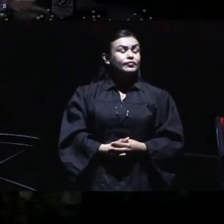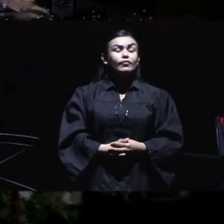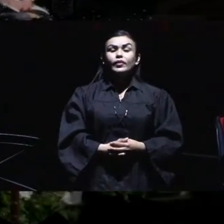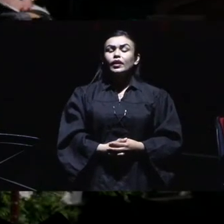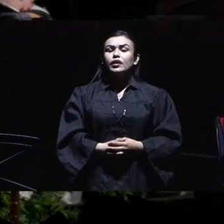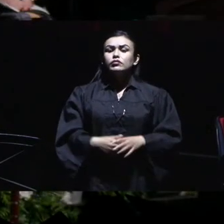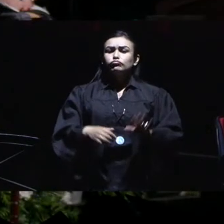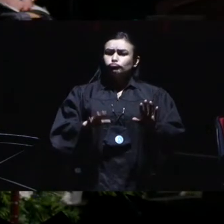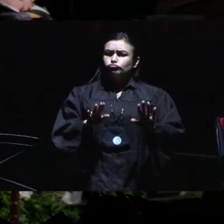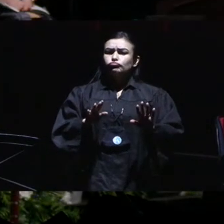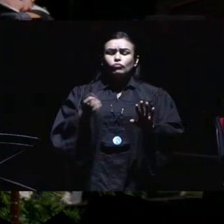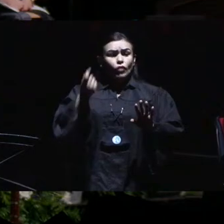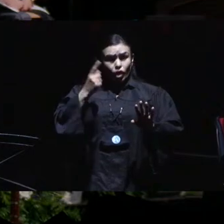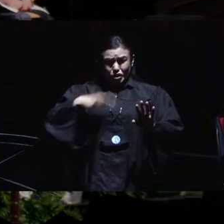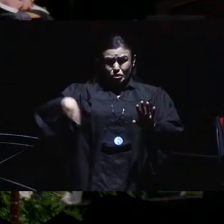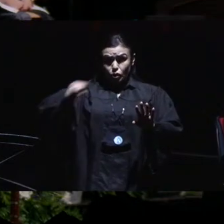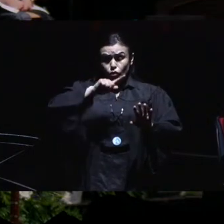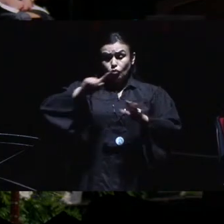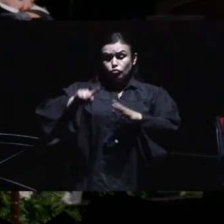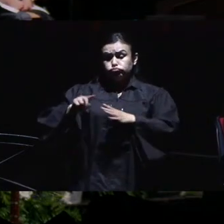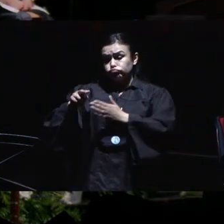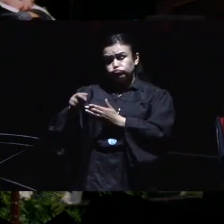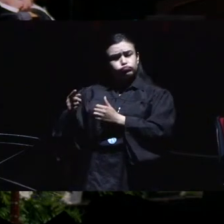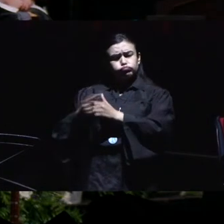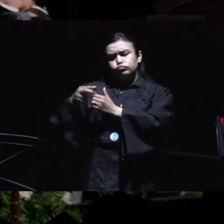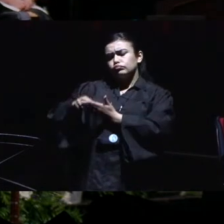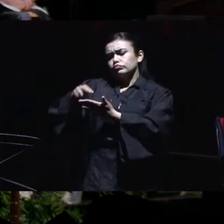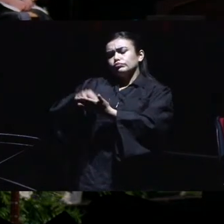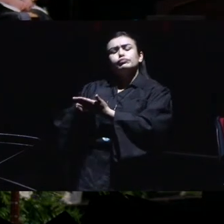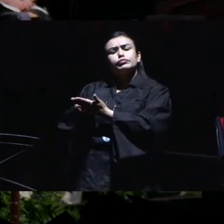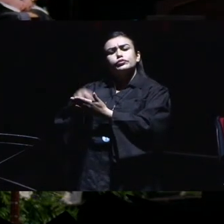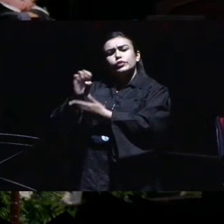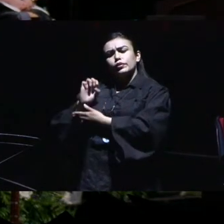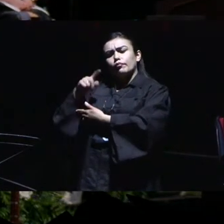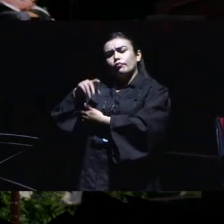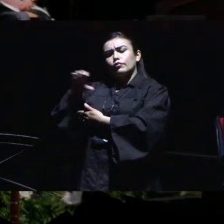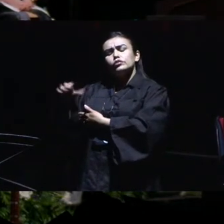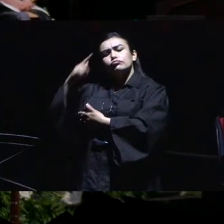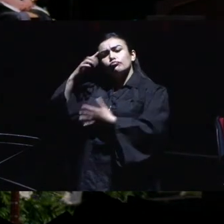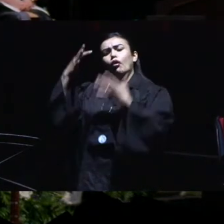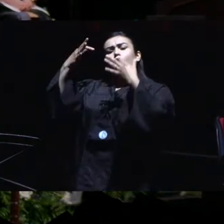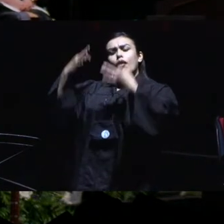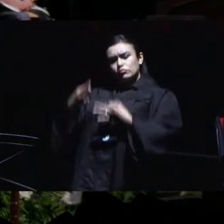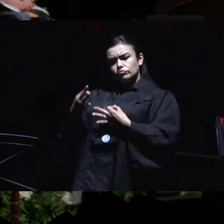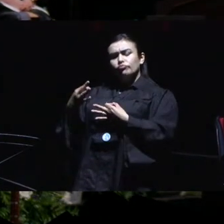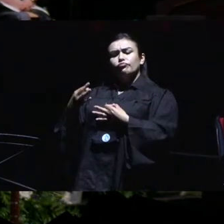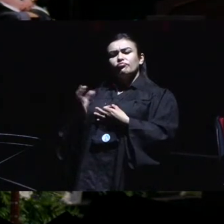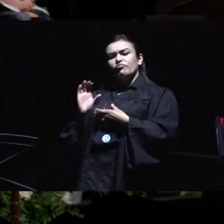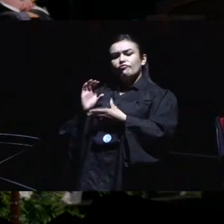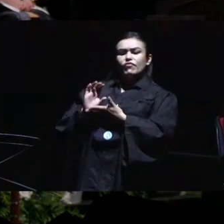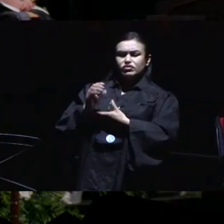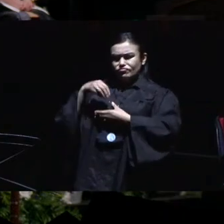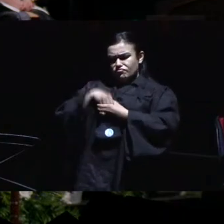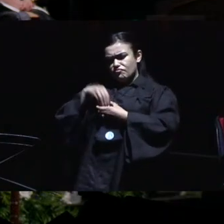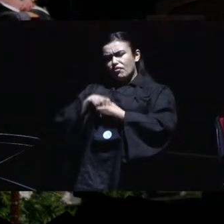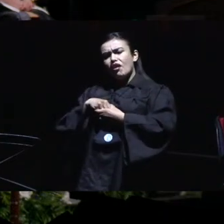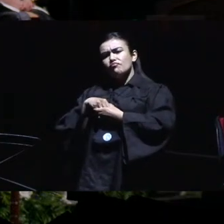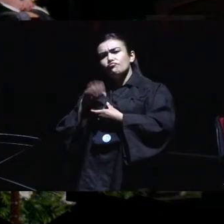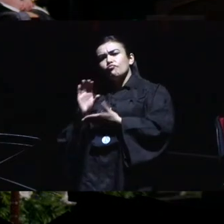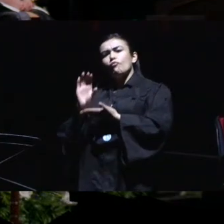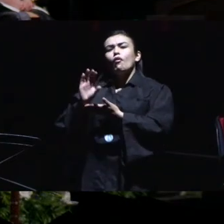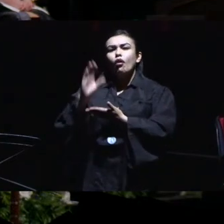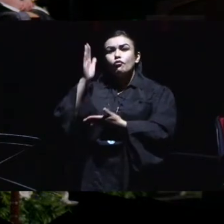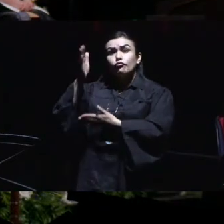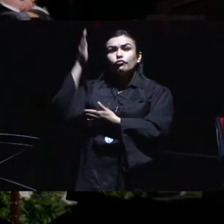When you all enrolled at El Paso Community College, you made a decision to invest in yourself and invest in your future.